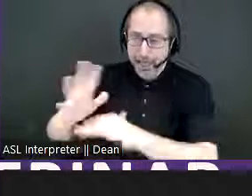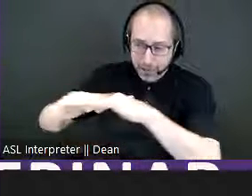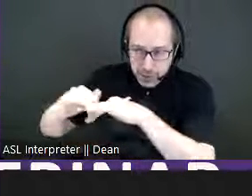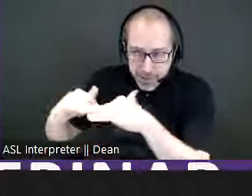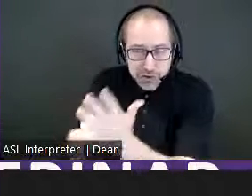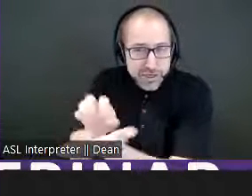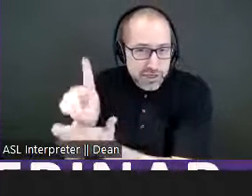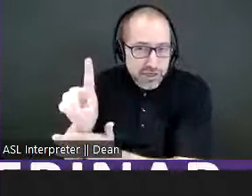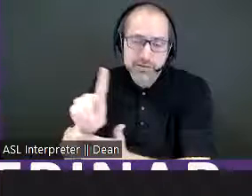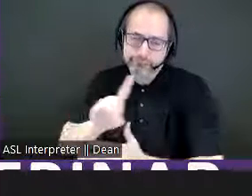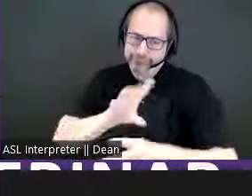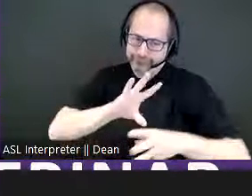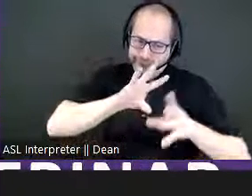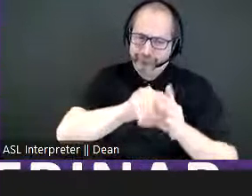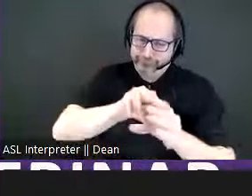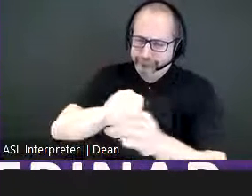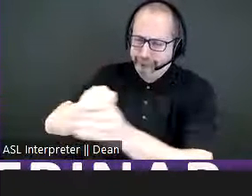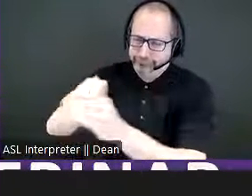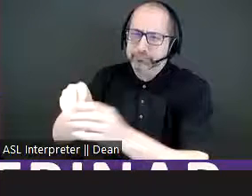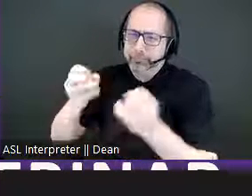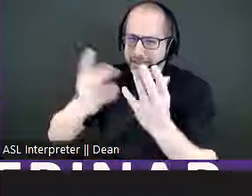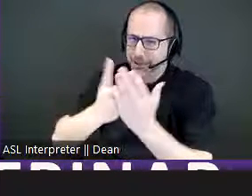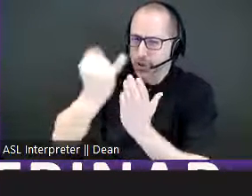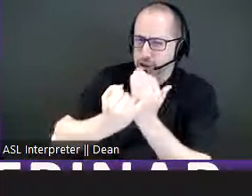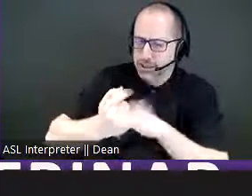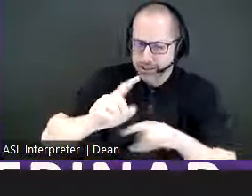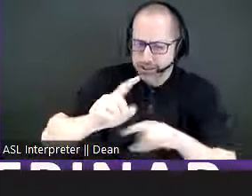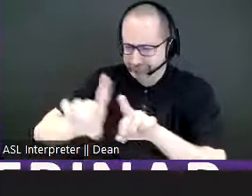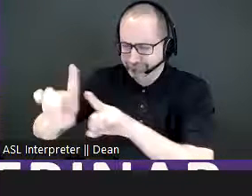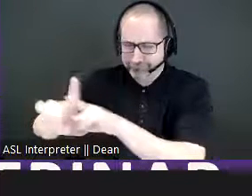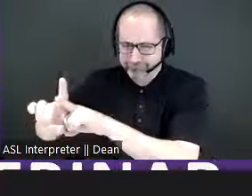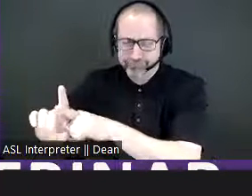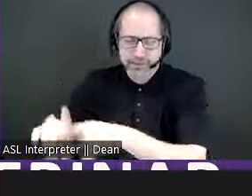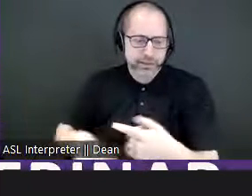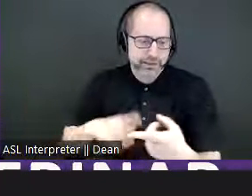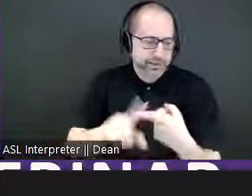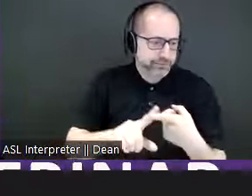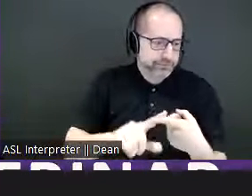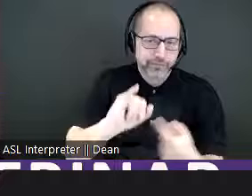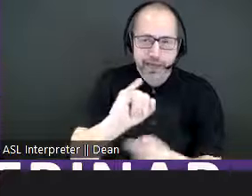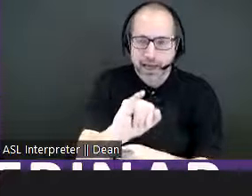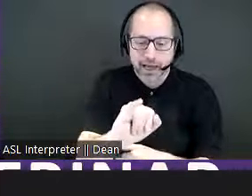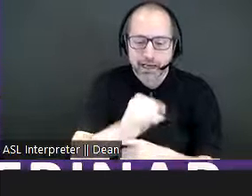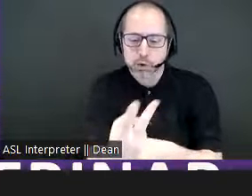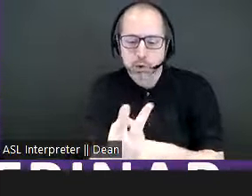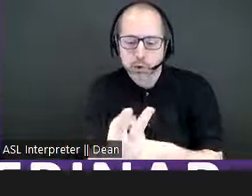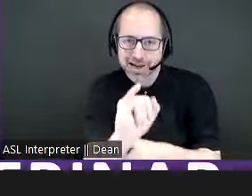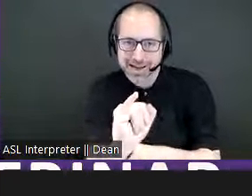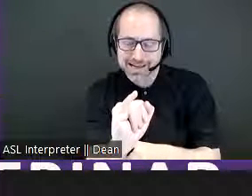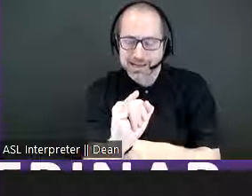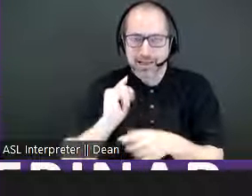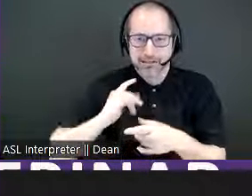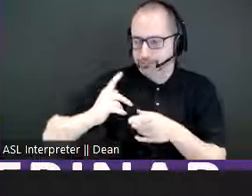in many different projects. So she's worked with I2I, Intergenerational Society,